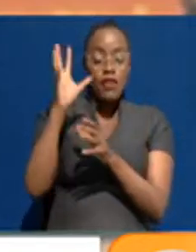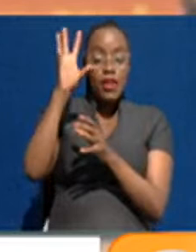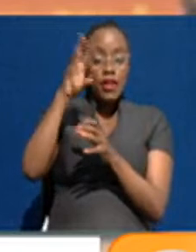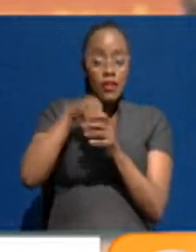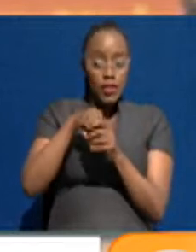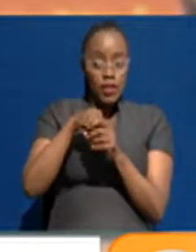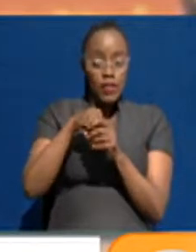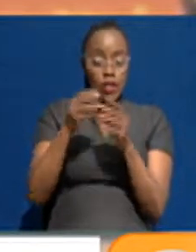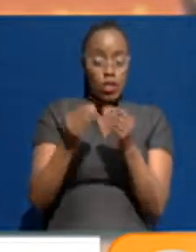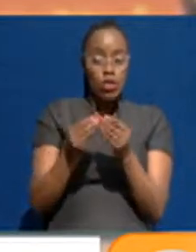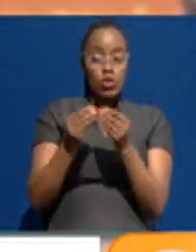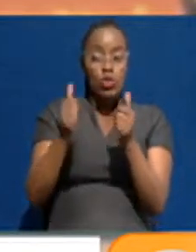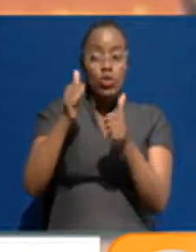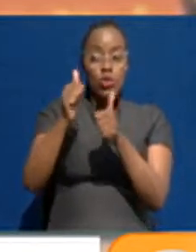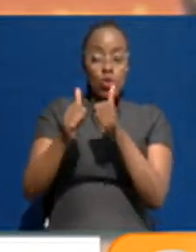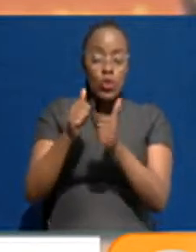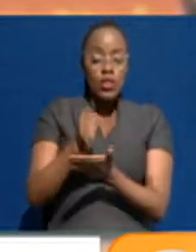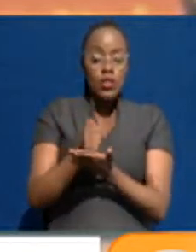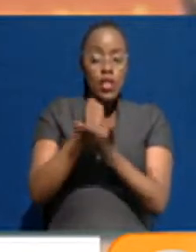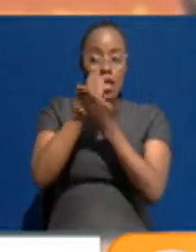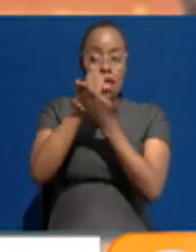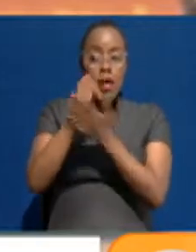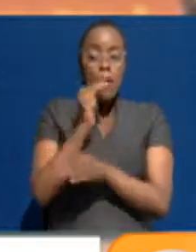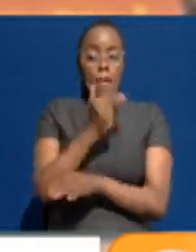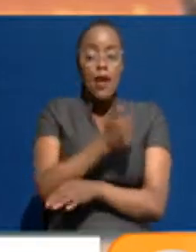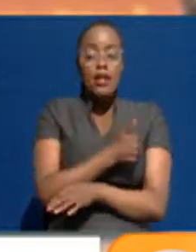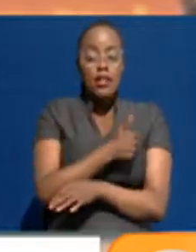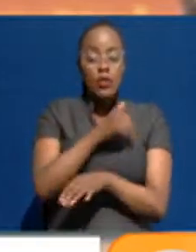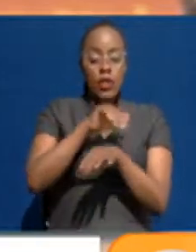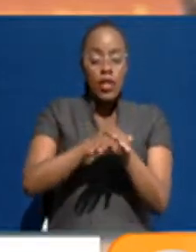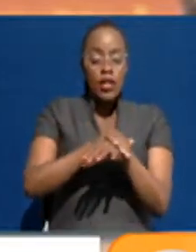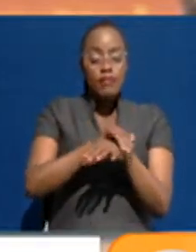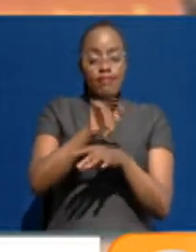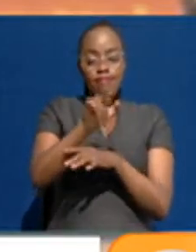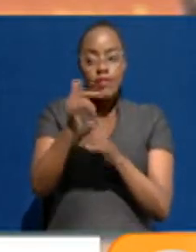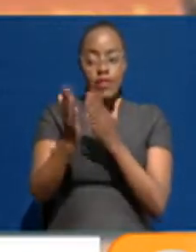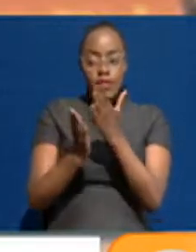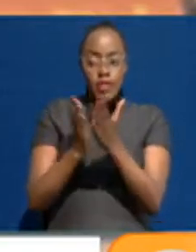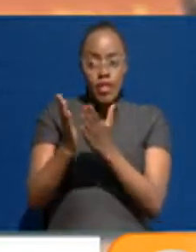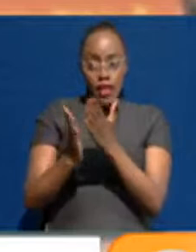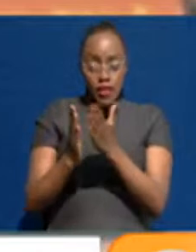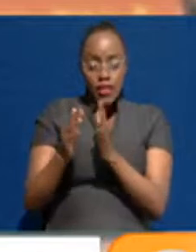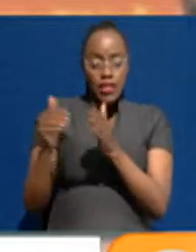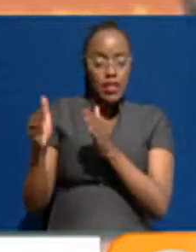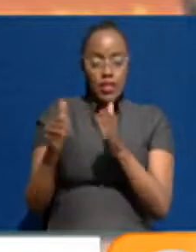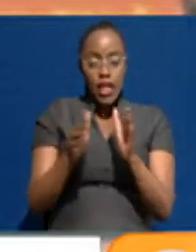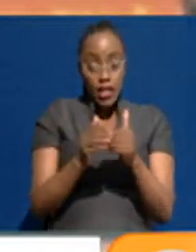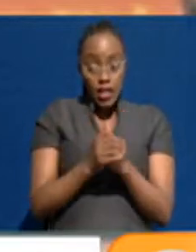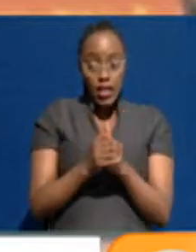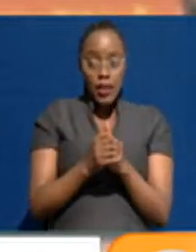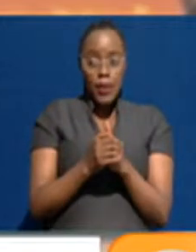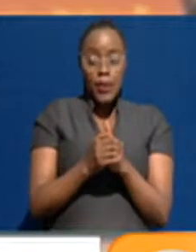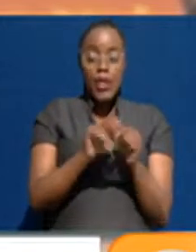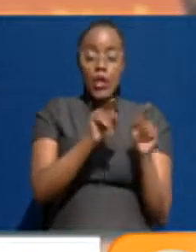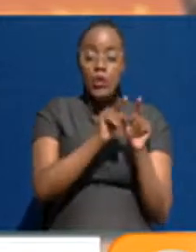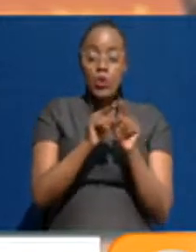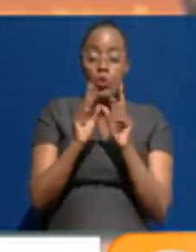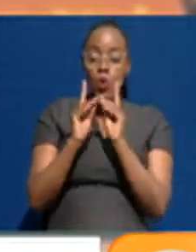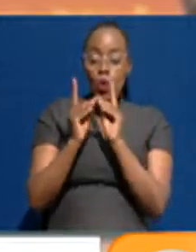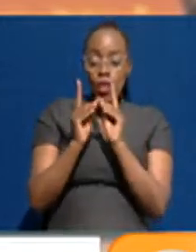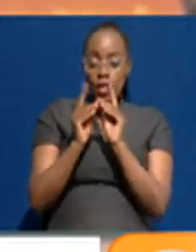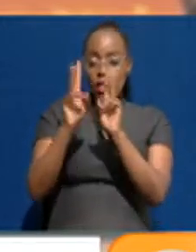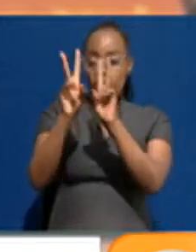in solutions that are helping us have self-service channels for them. On the data